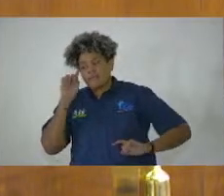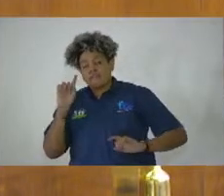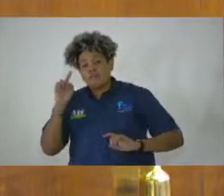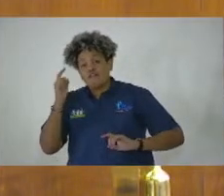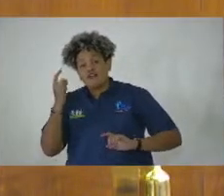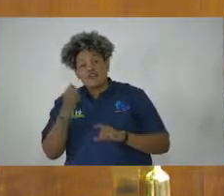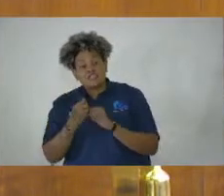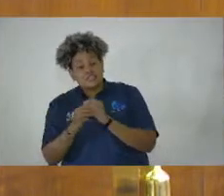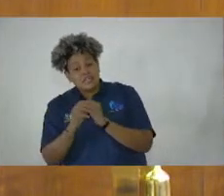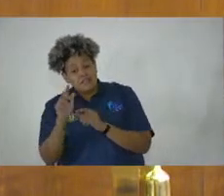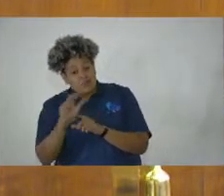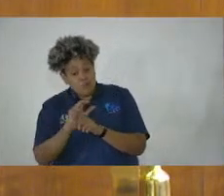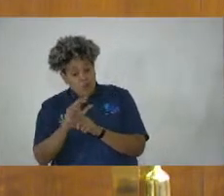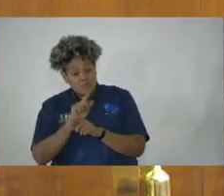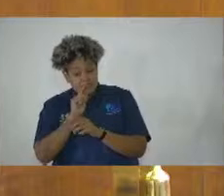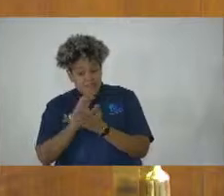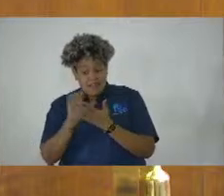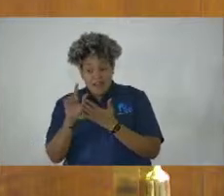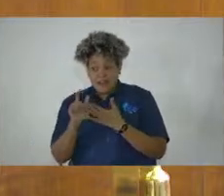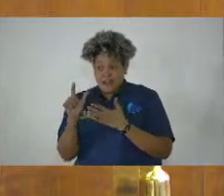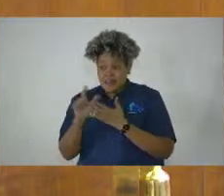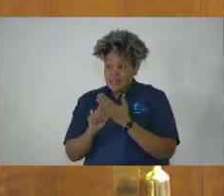first quarter of the calendar year